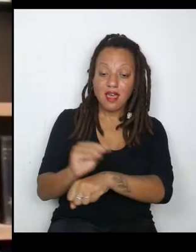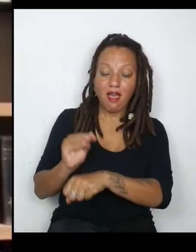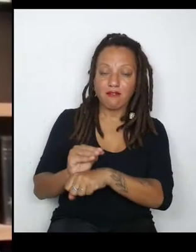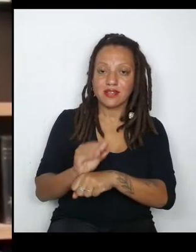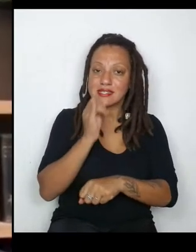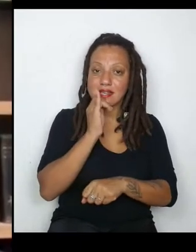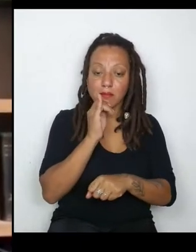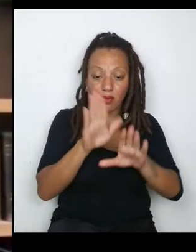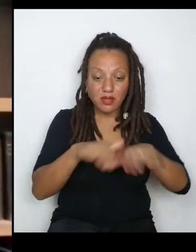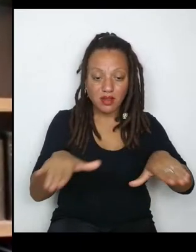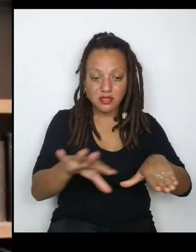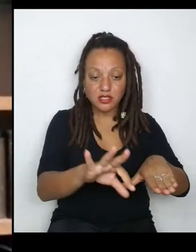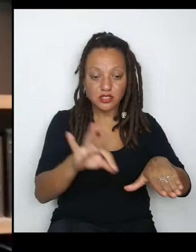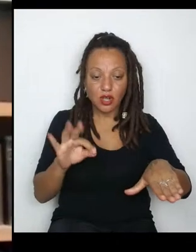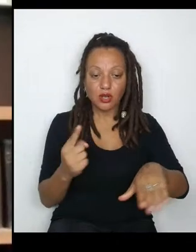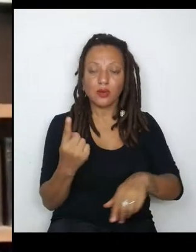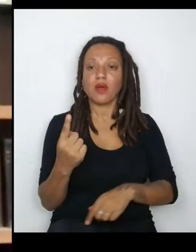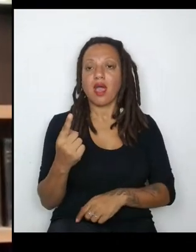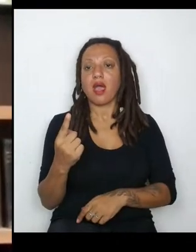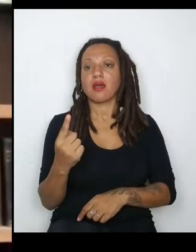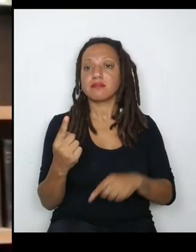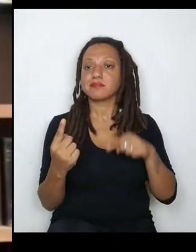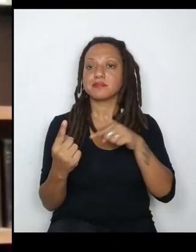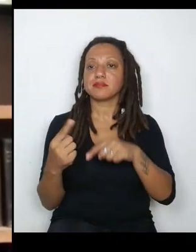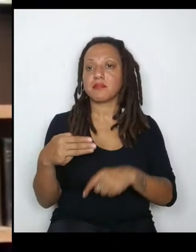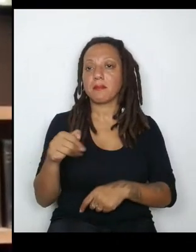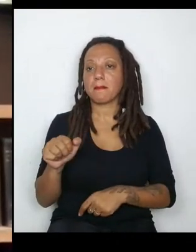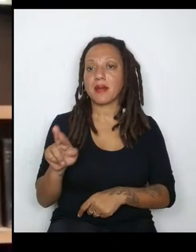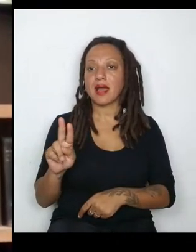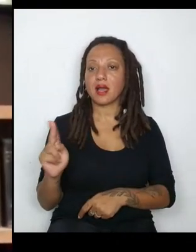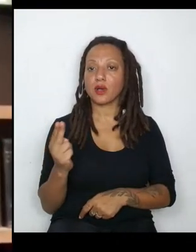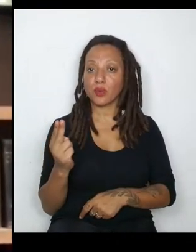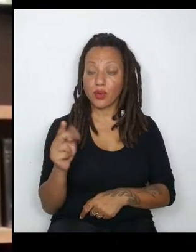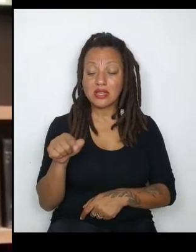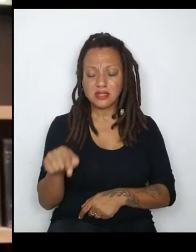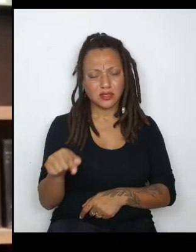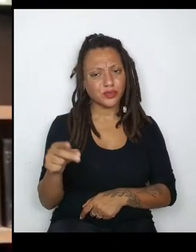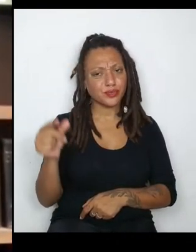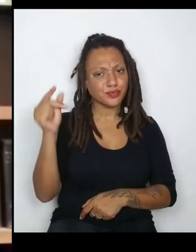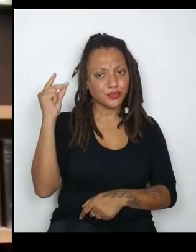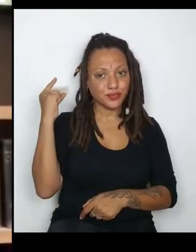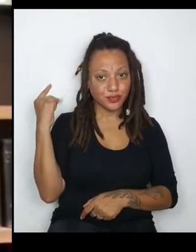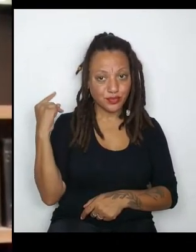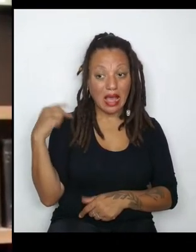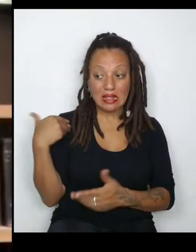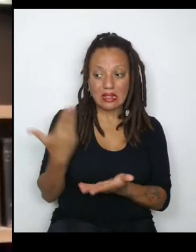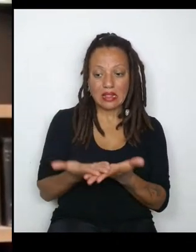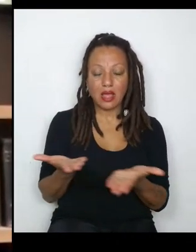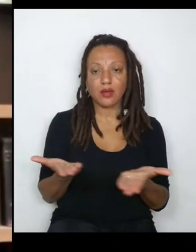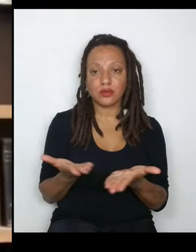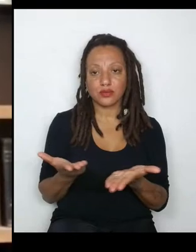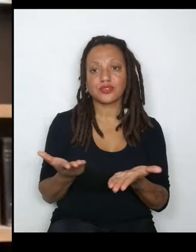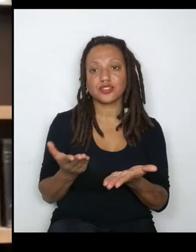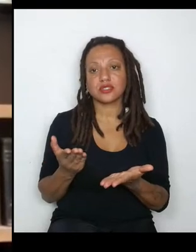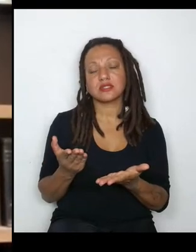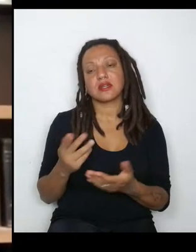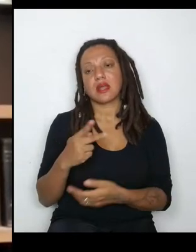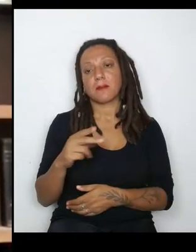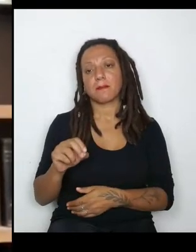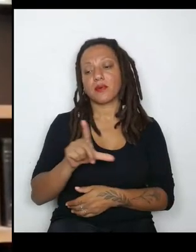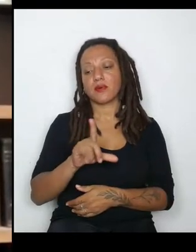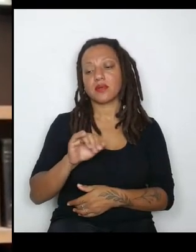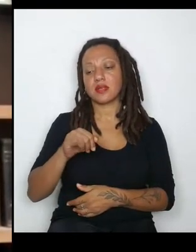hasn't been the past but it still is excellent in polynesia today it's no way a figure of uh of